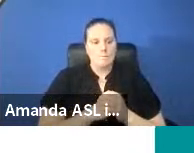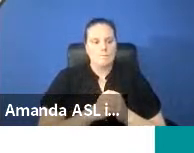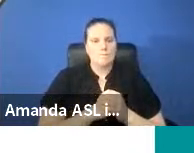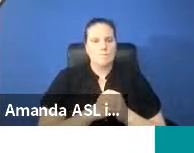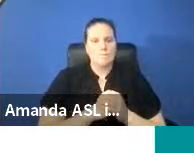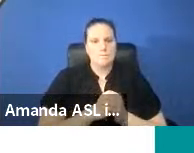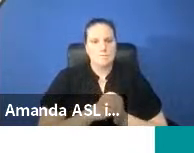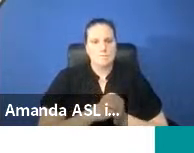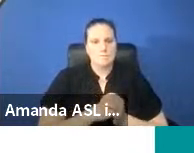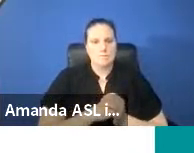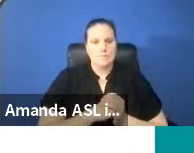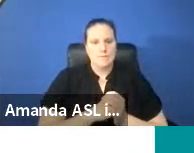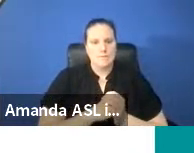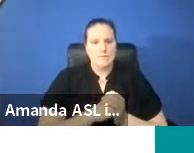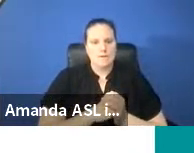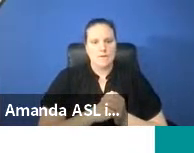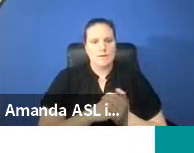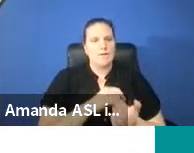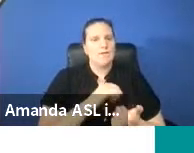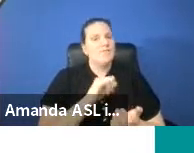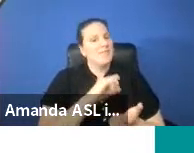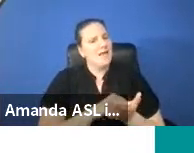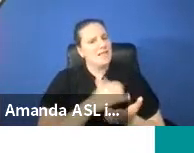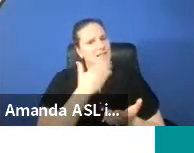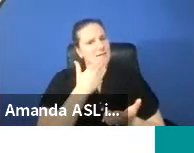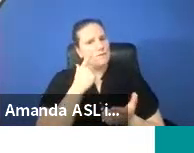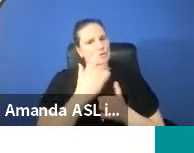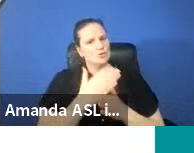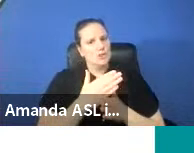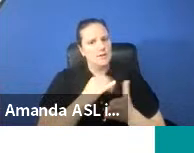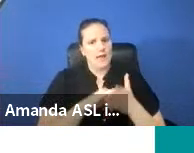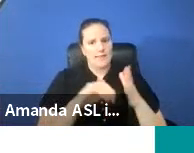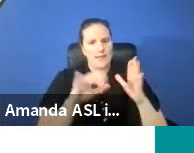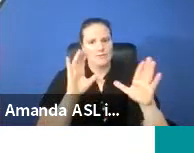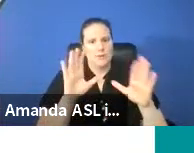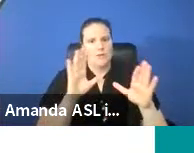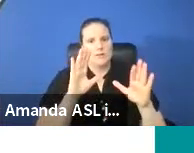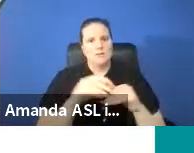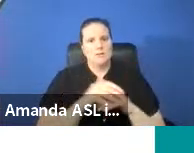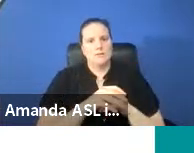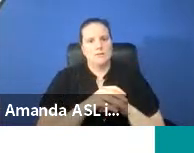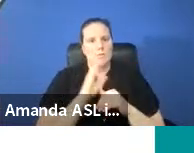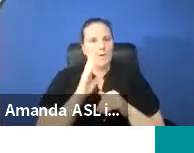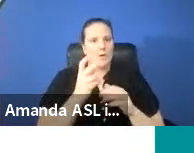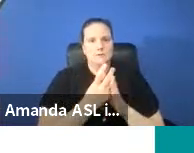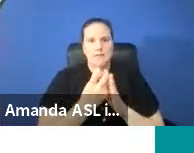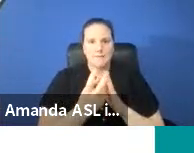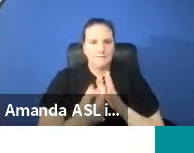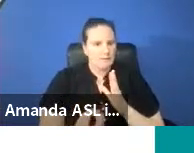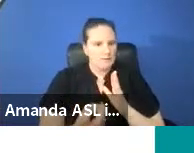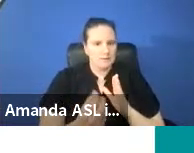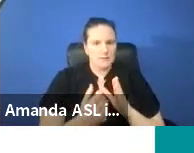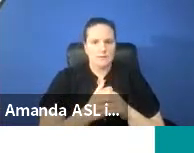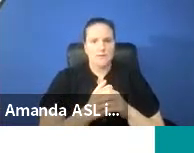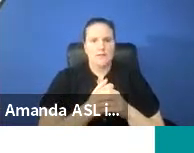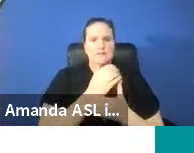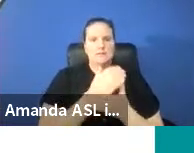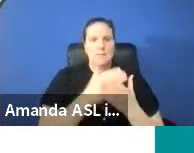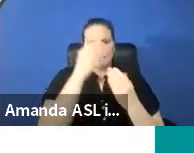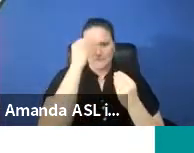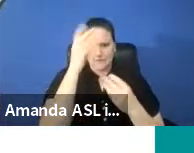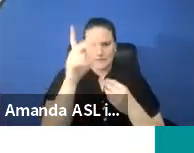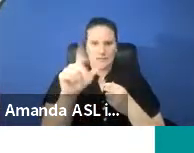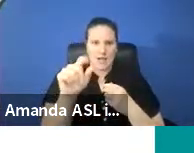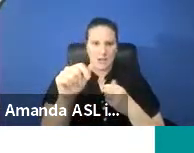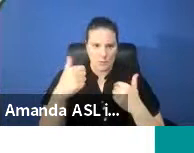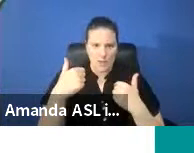Well, Matt, that's thank you for sharing that, and that's great because we're going to be diving into some of the data that we have